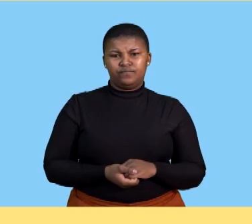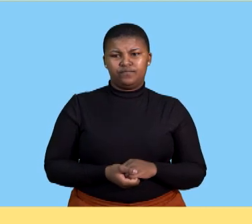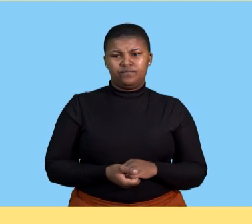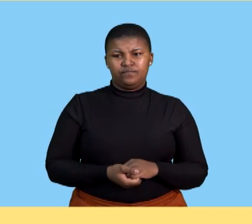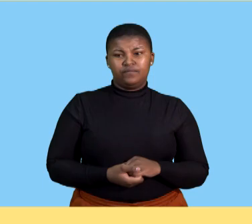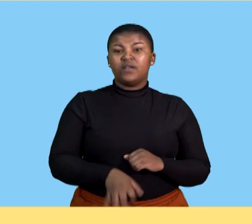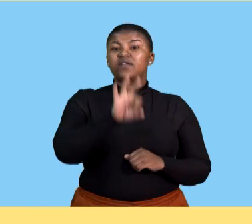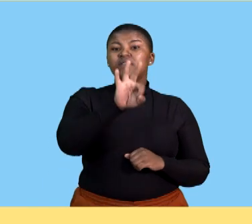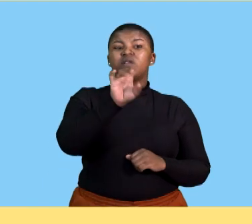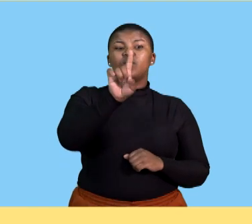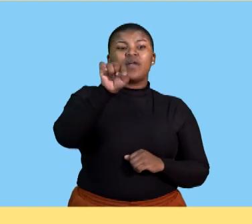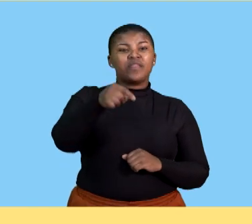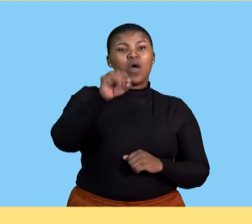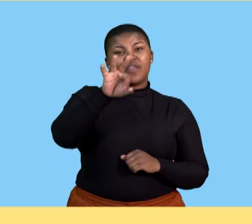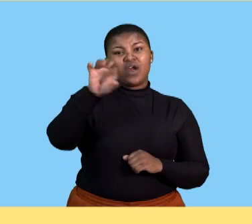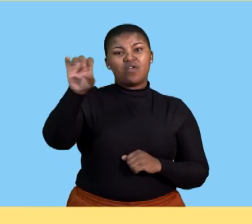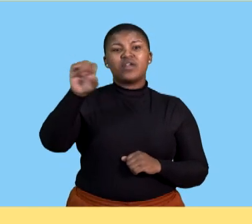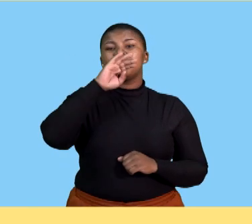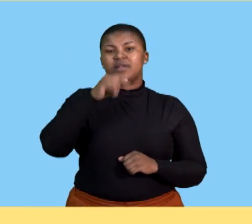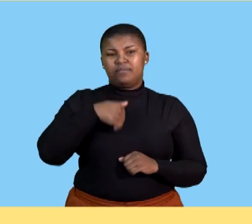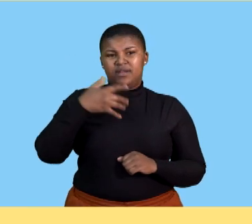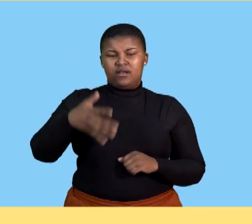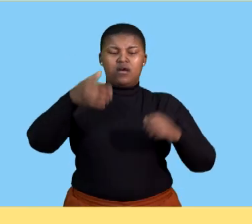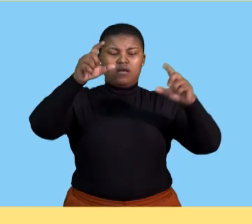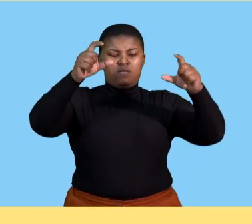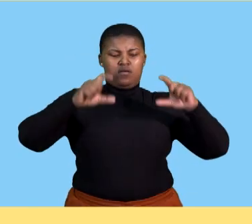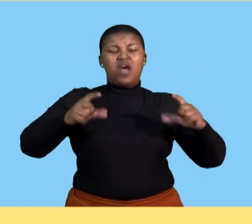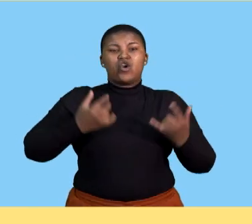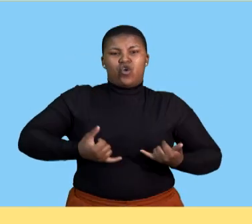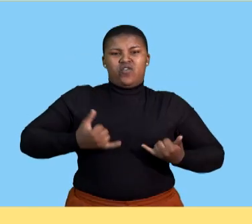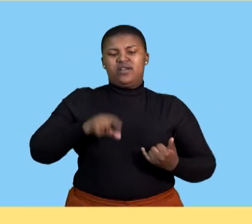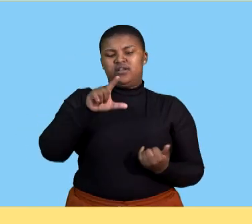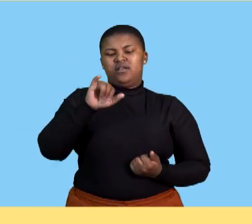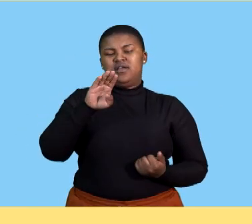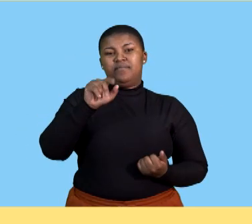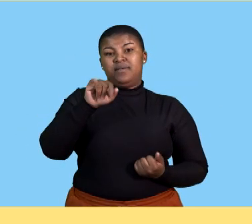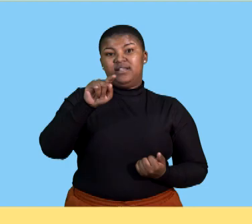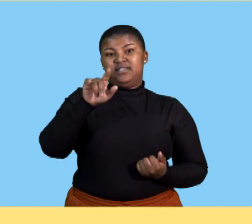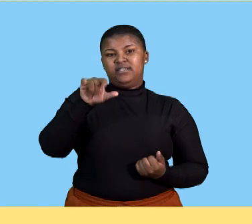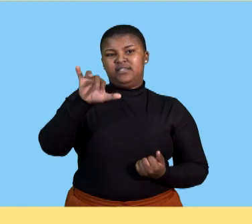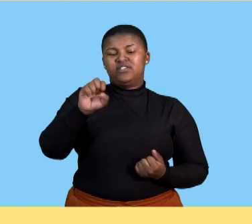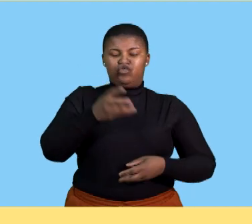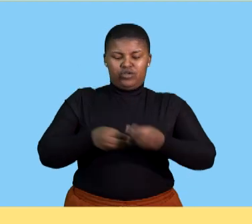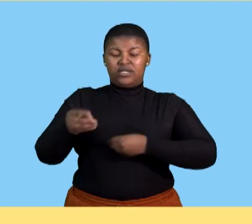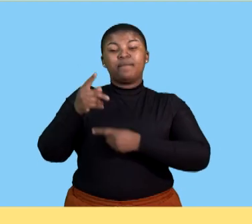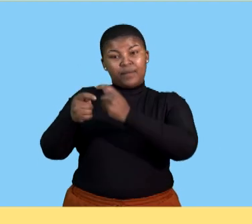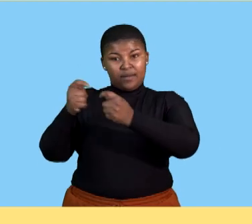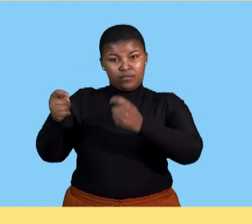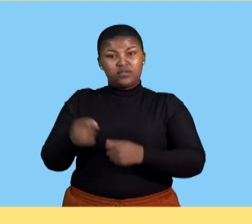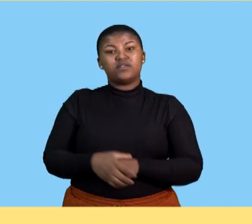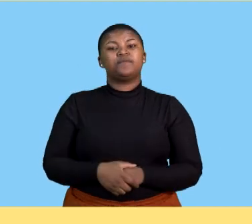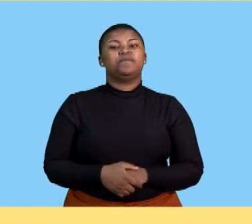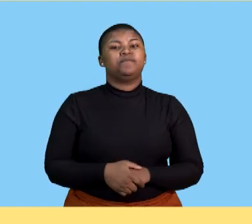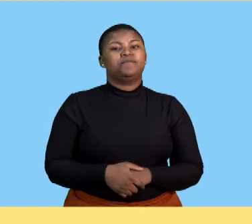With the 31,300, I then take it to my current liabilities, trade and other payables.